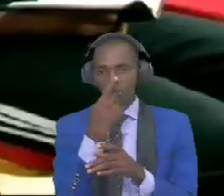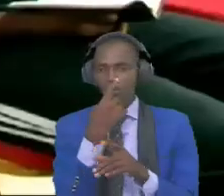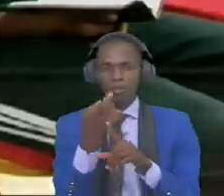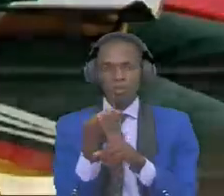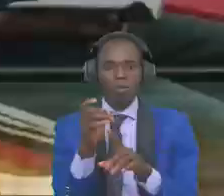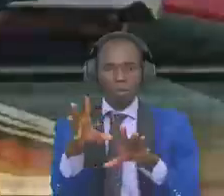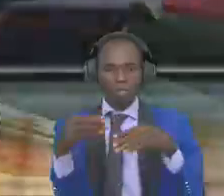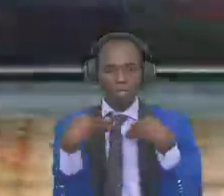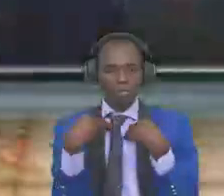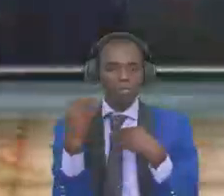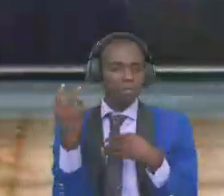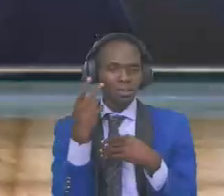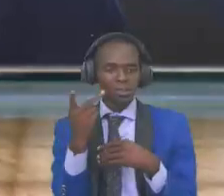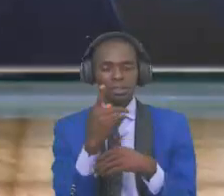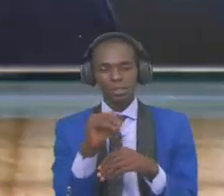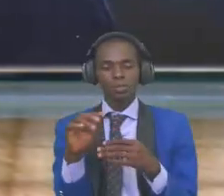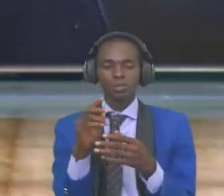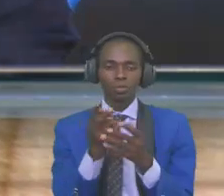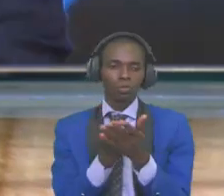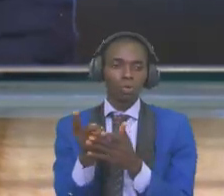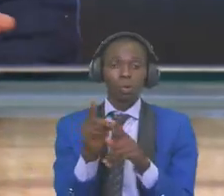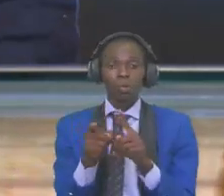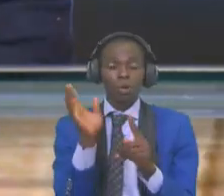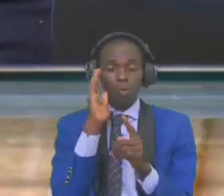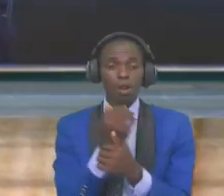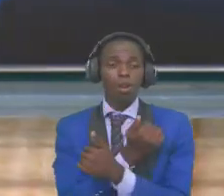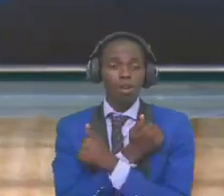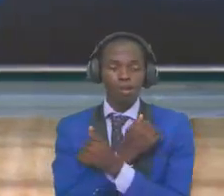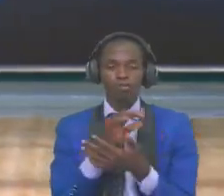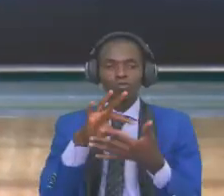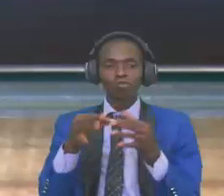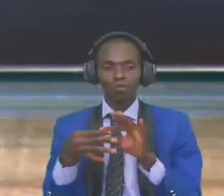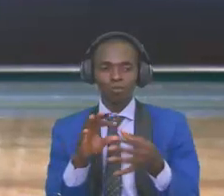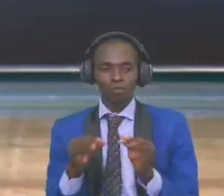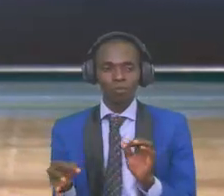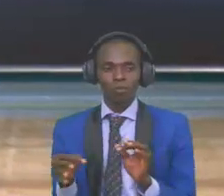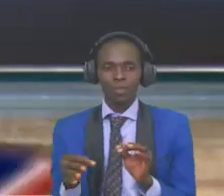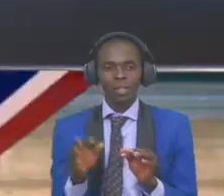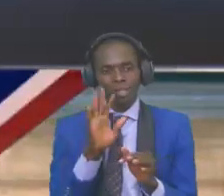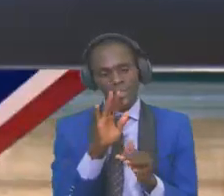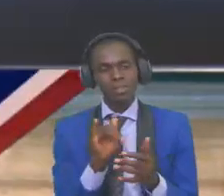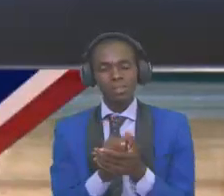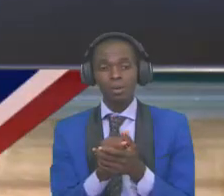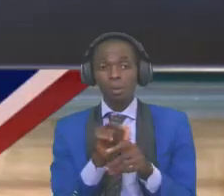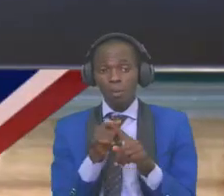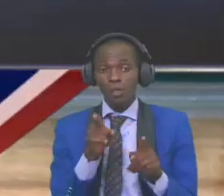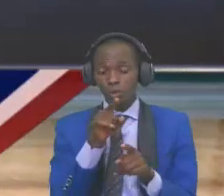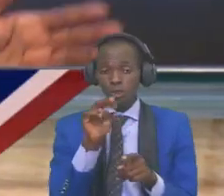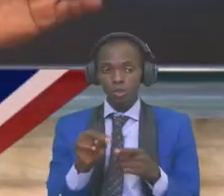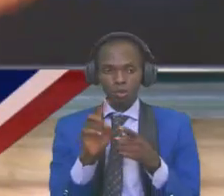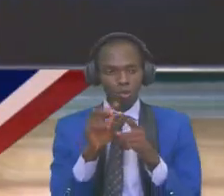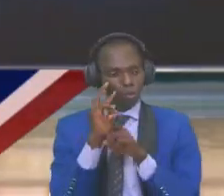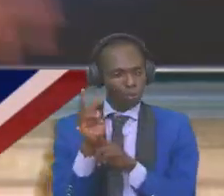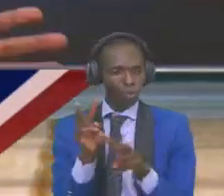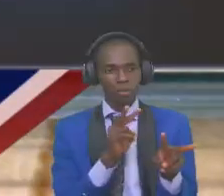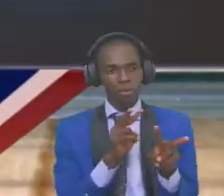turned unto fables, storytelling. Now it says, here is what to do for you to watch and for you to